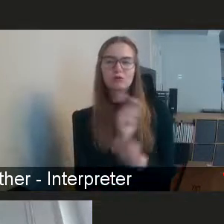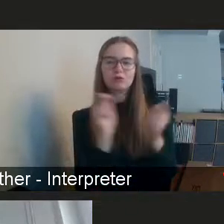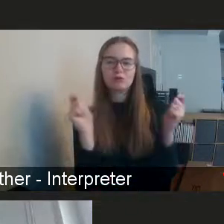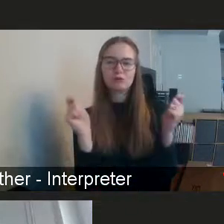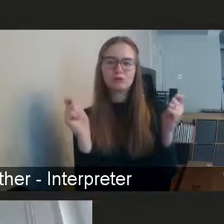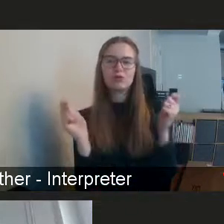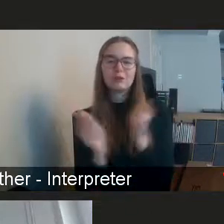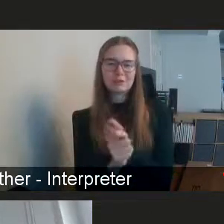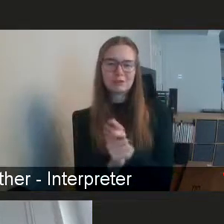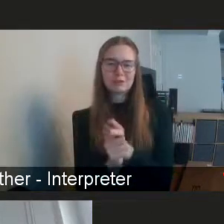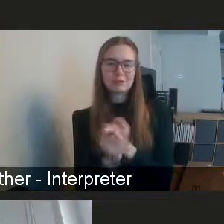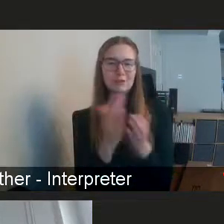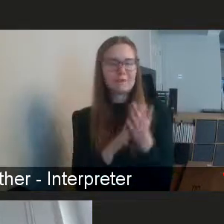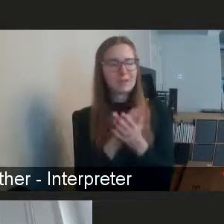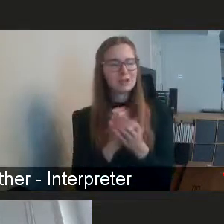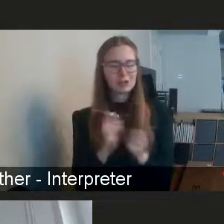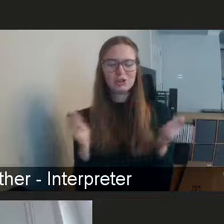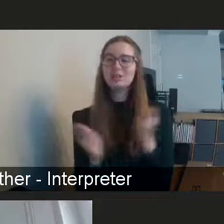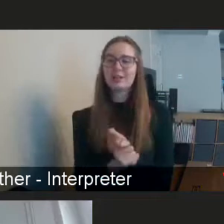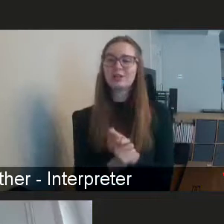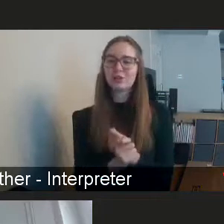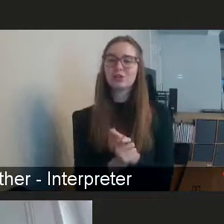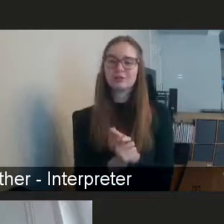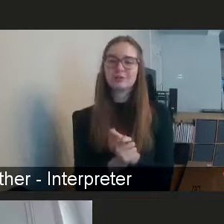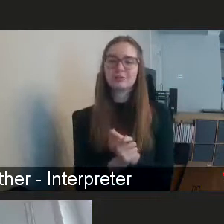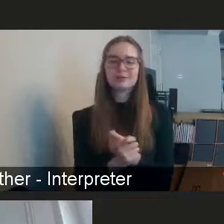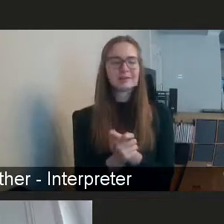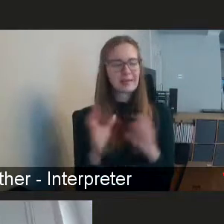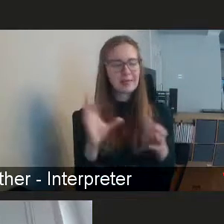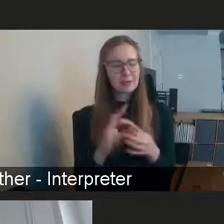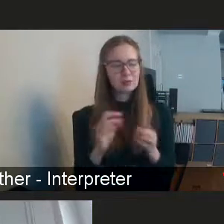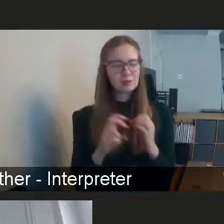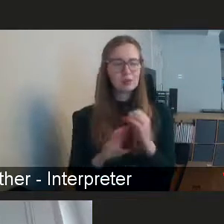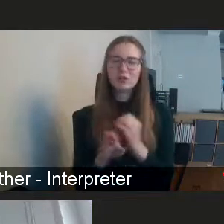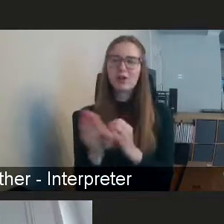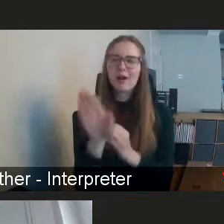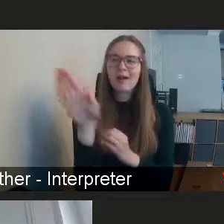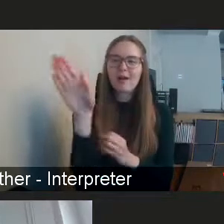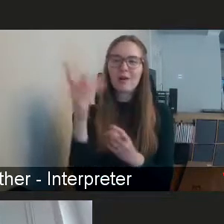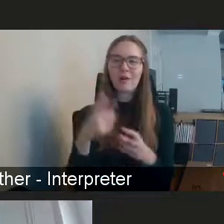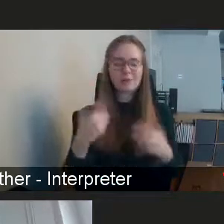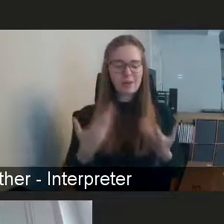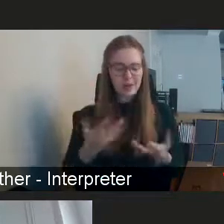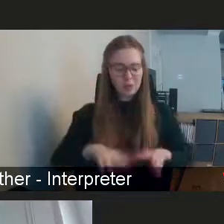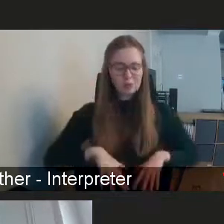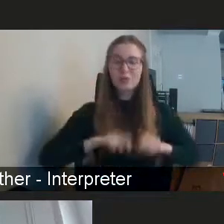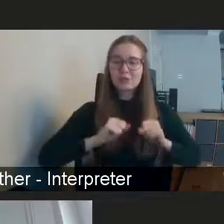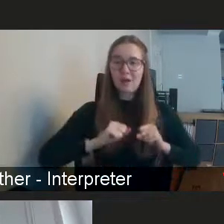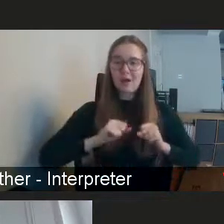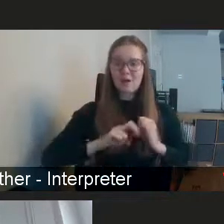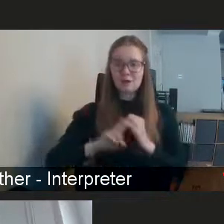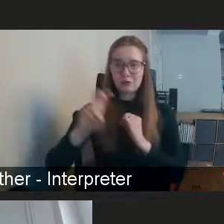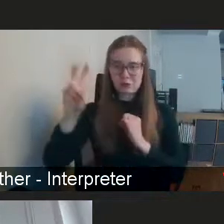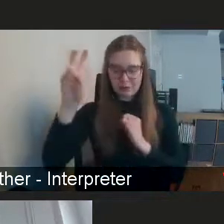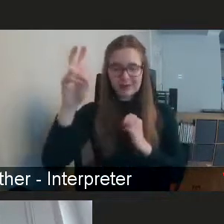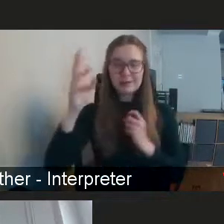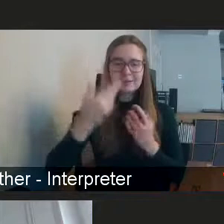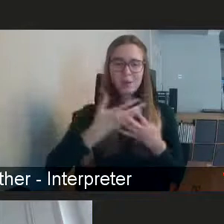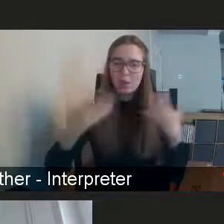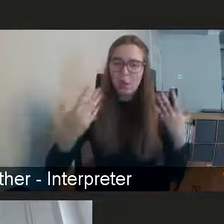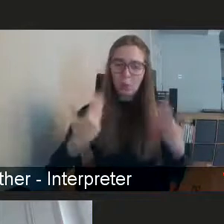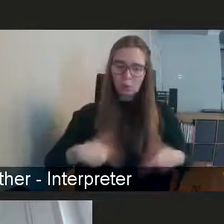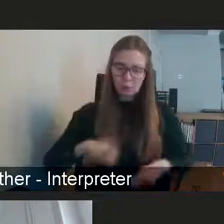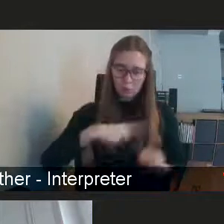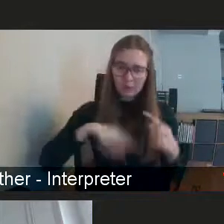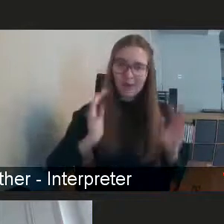suggests change. It's about a journey, and we're only really at the start of the journey on this. And there's an awful lot more to be done